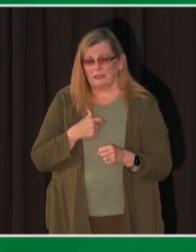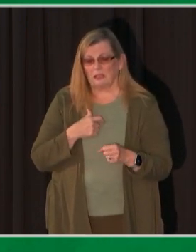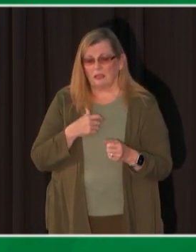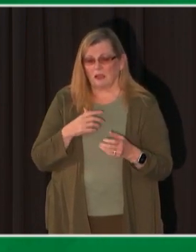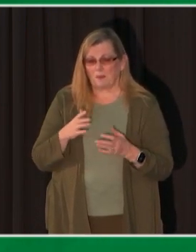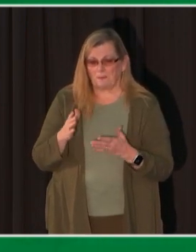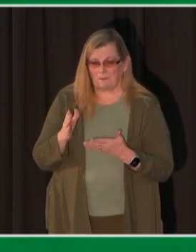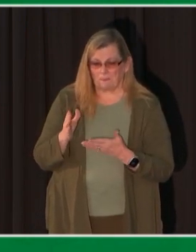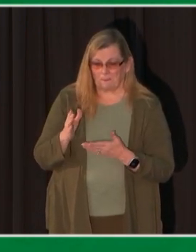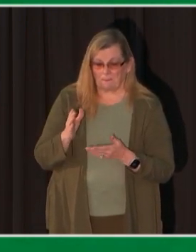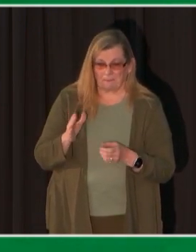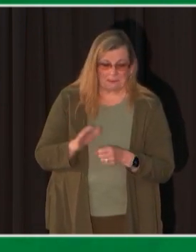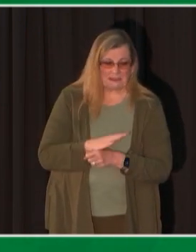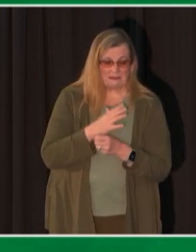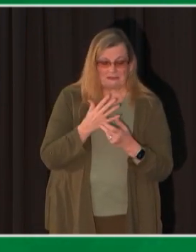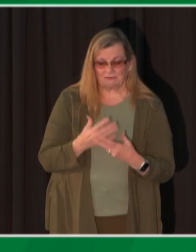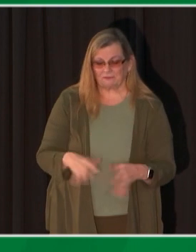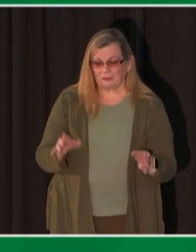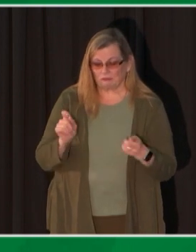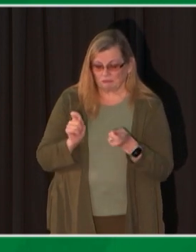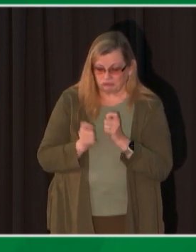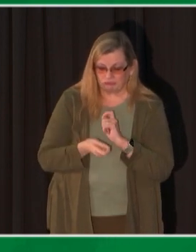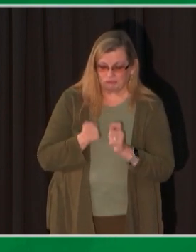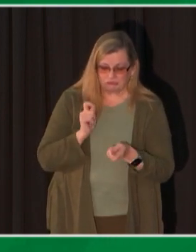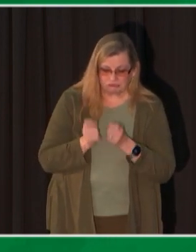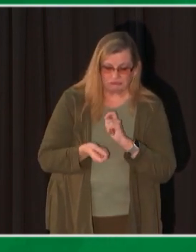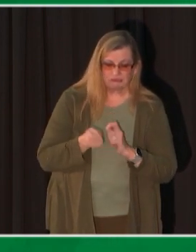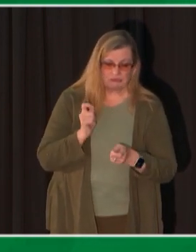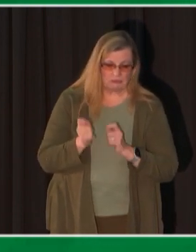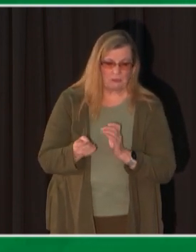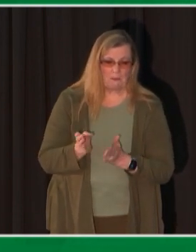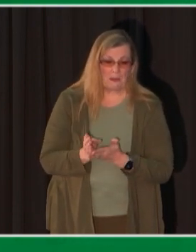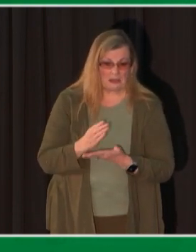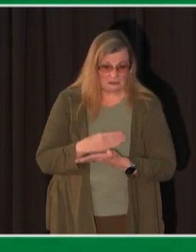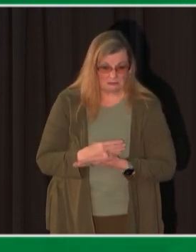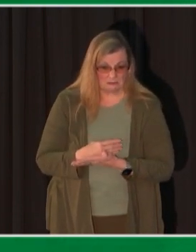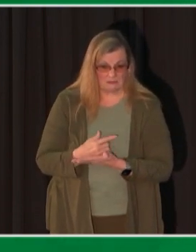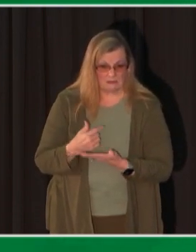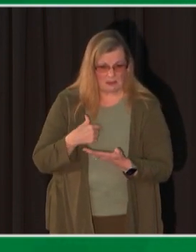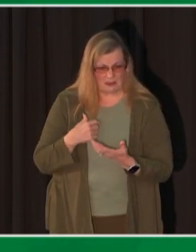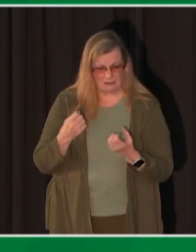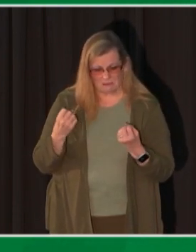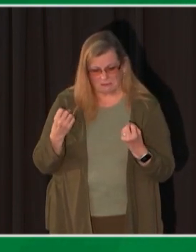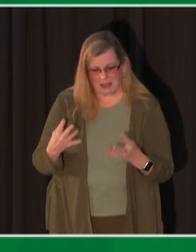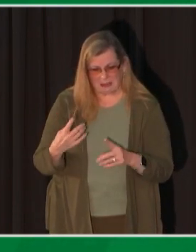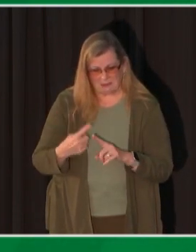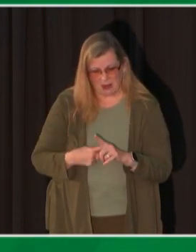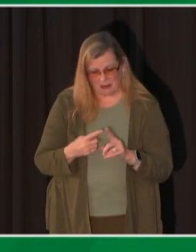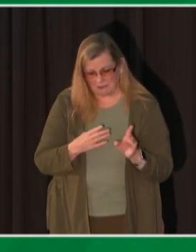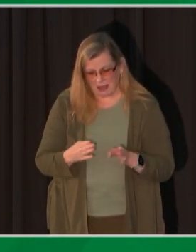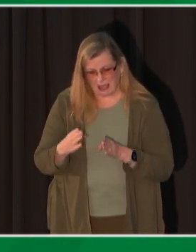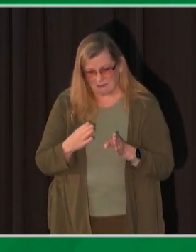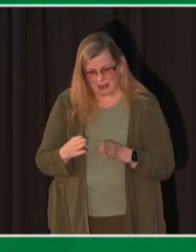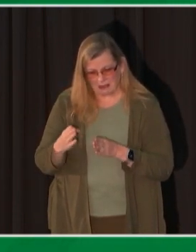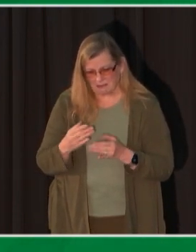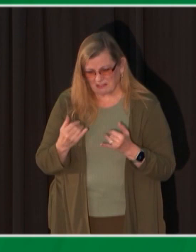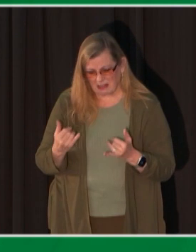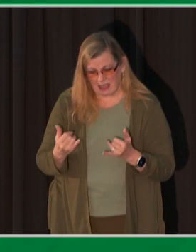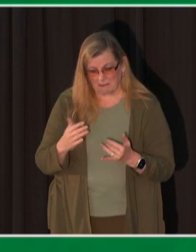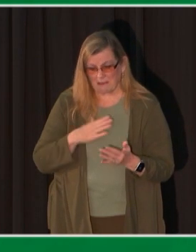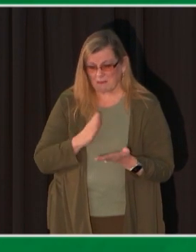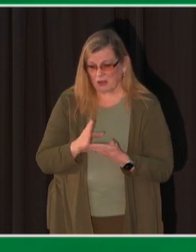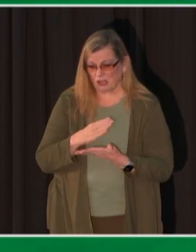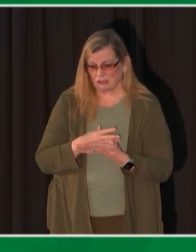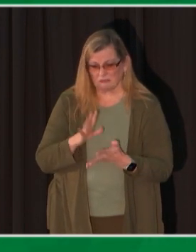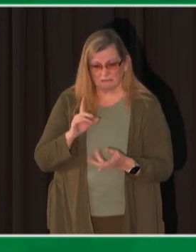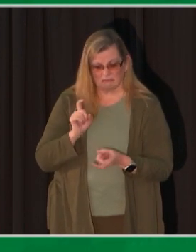we had many, many months to do it the first time. Now we have a few weeks to do it. That the revenues coming